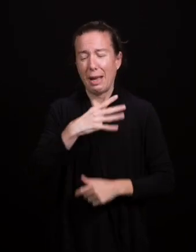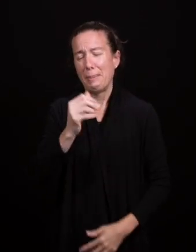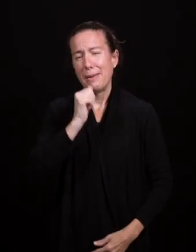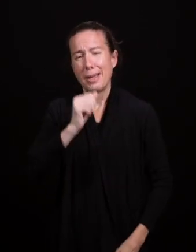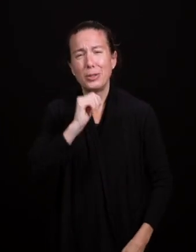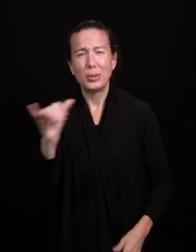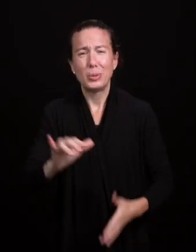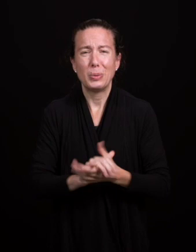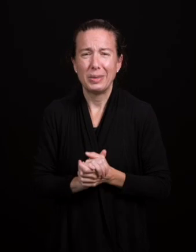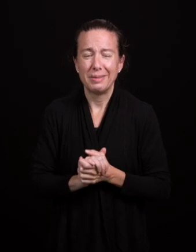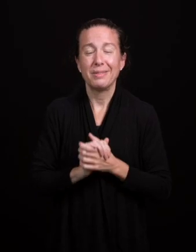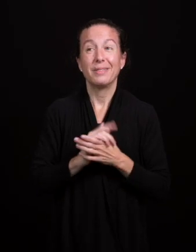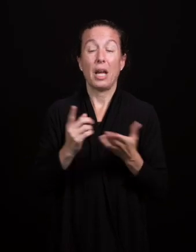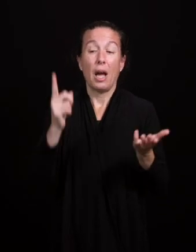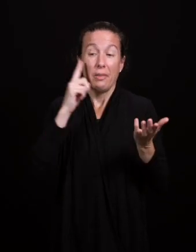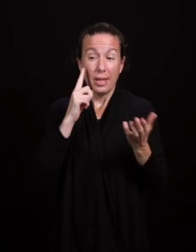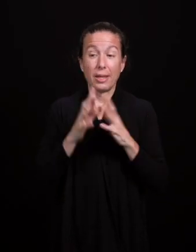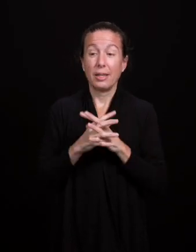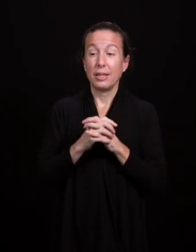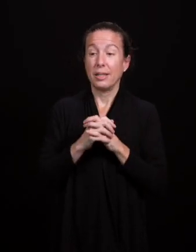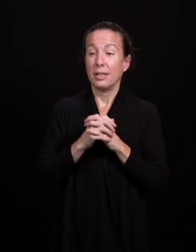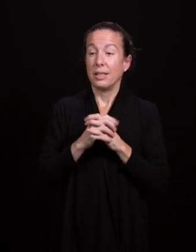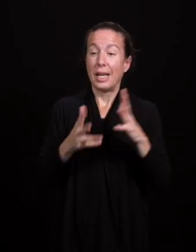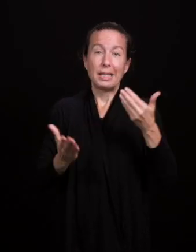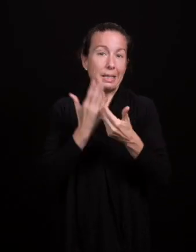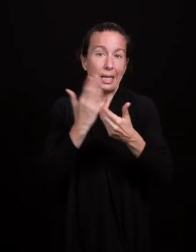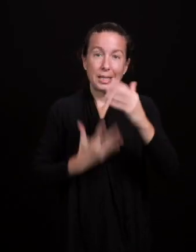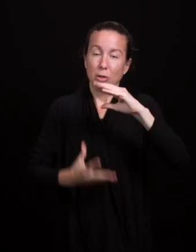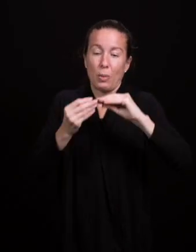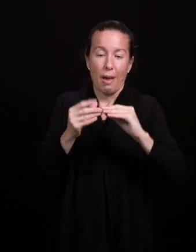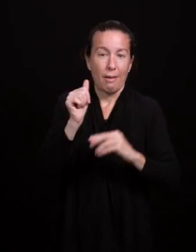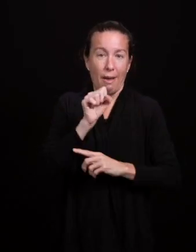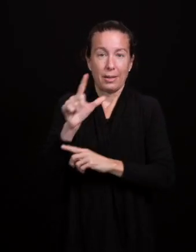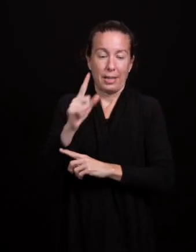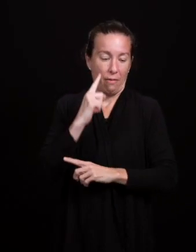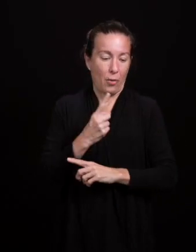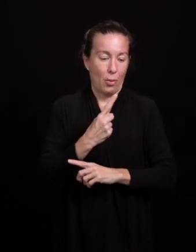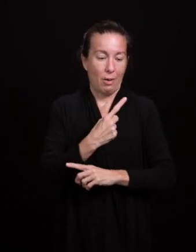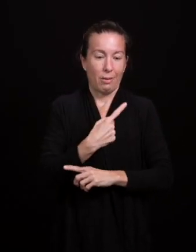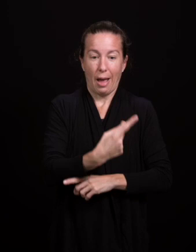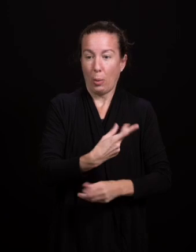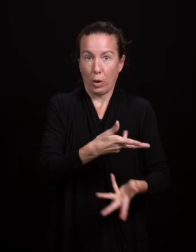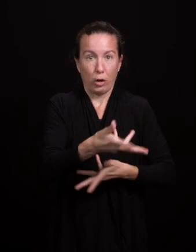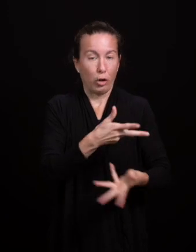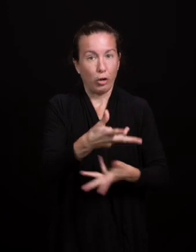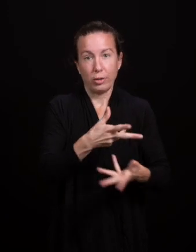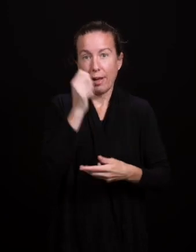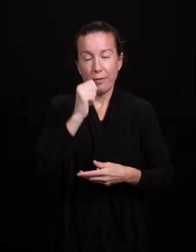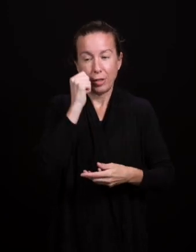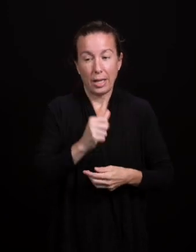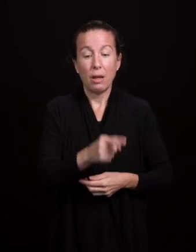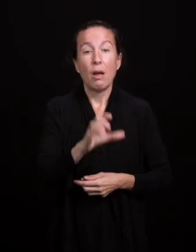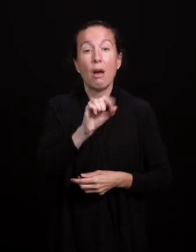me. It's actually really easy to add American Sign Language into our day-to-day. Olive wears hearing aids in each